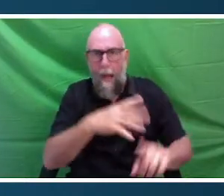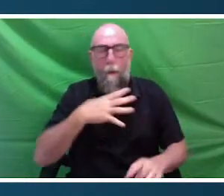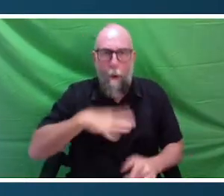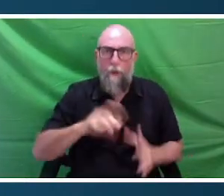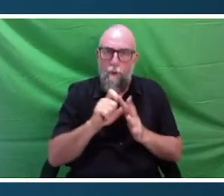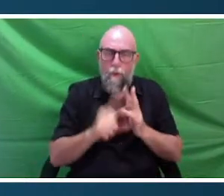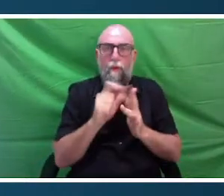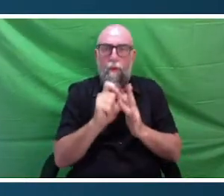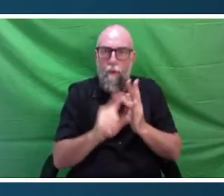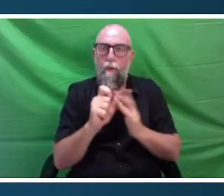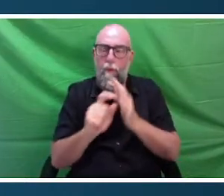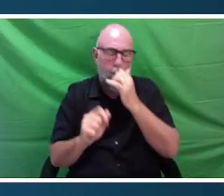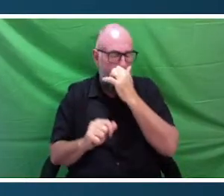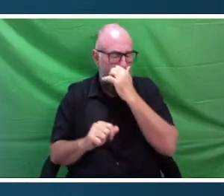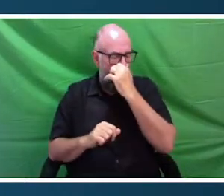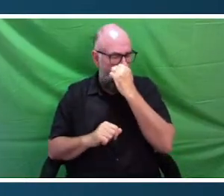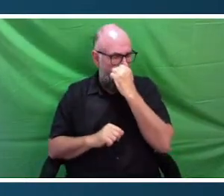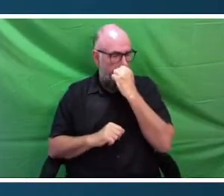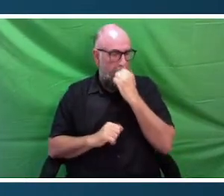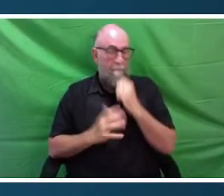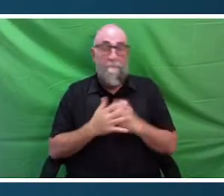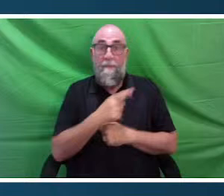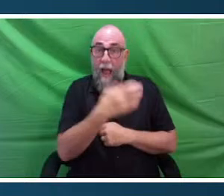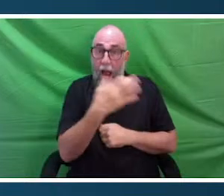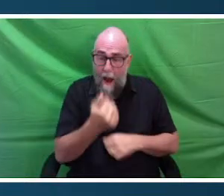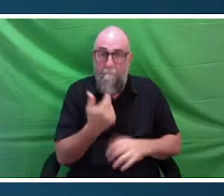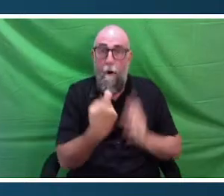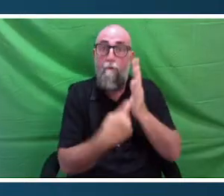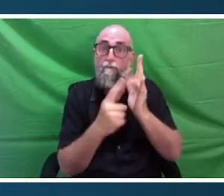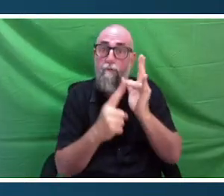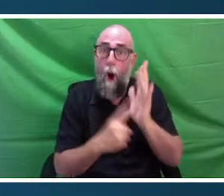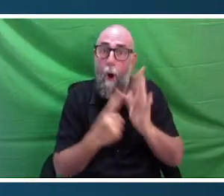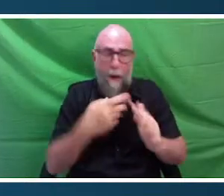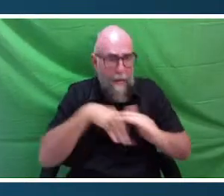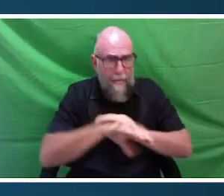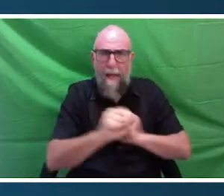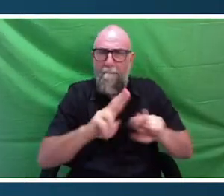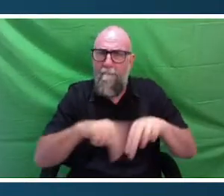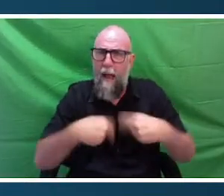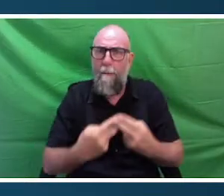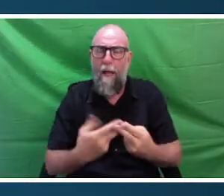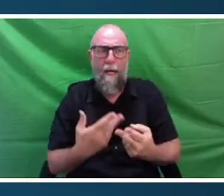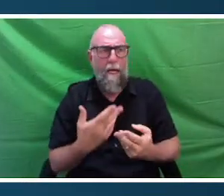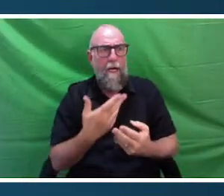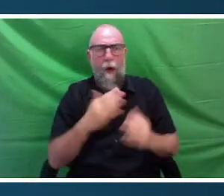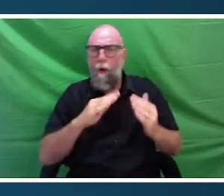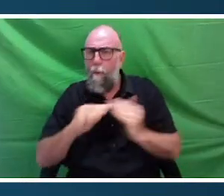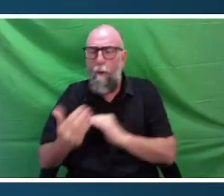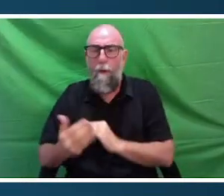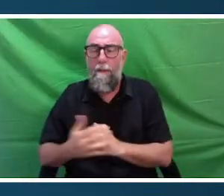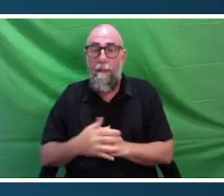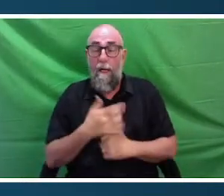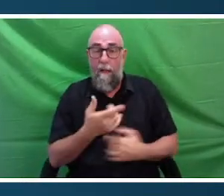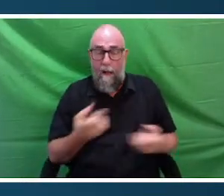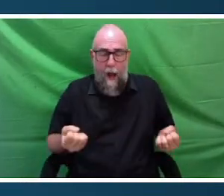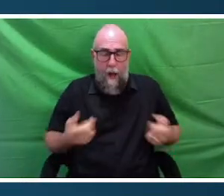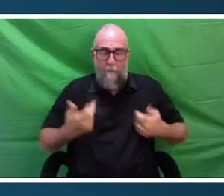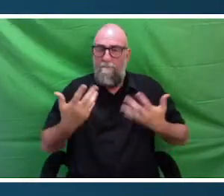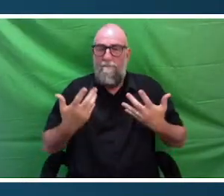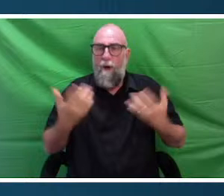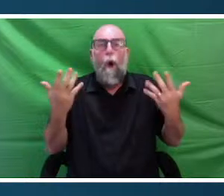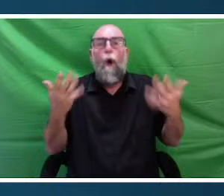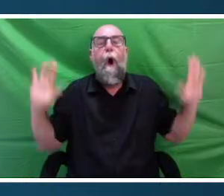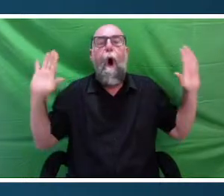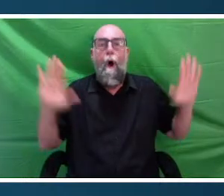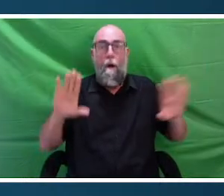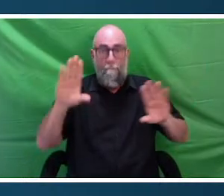their communities, their very dignity had been stripped away, not only by the war, but also by the